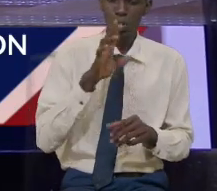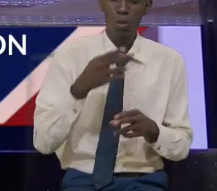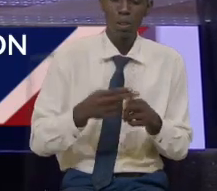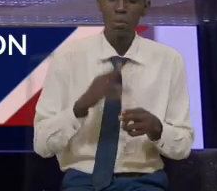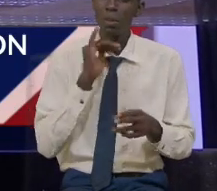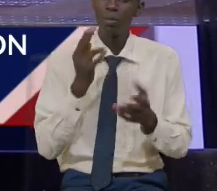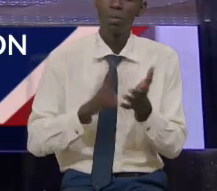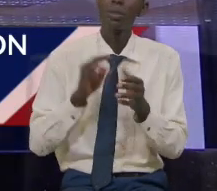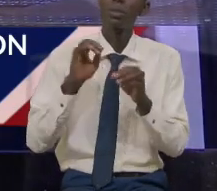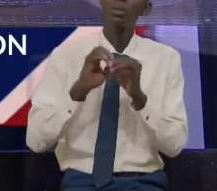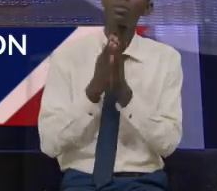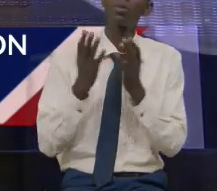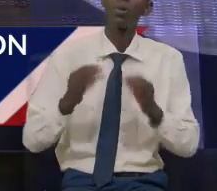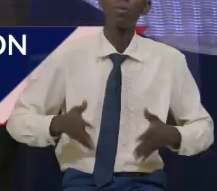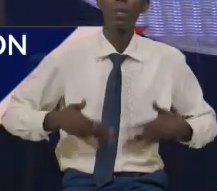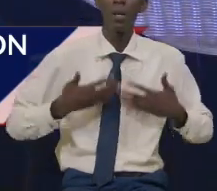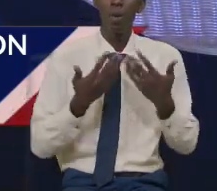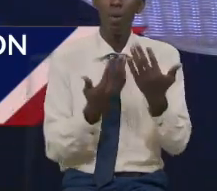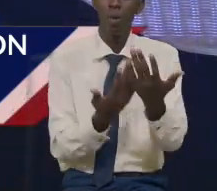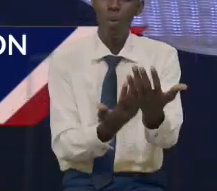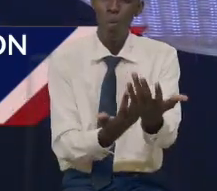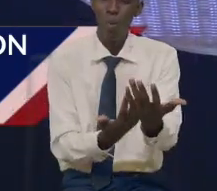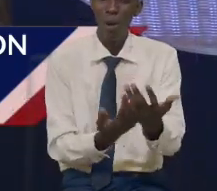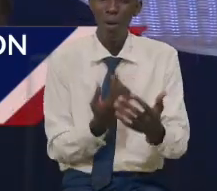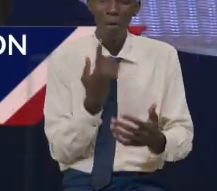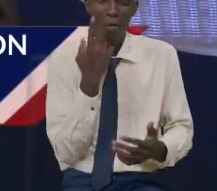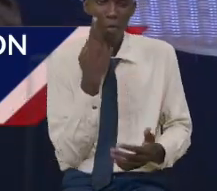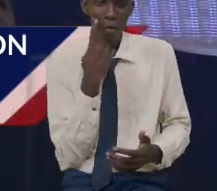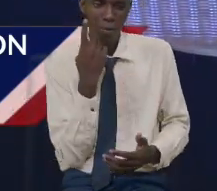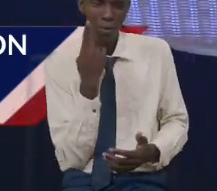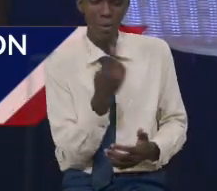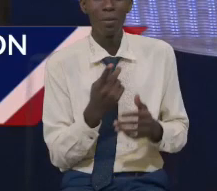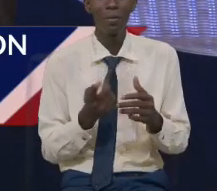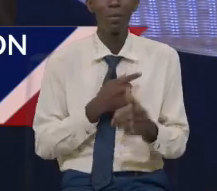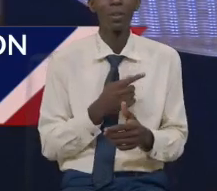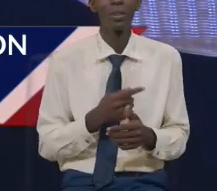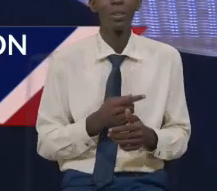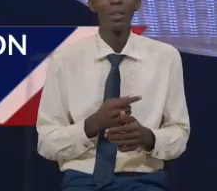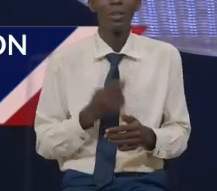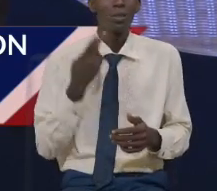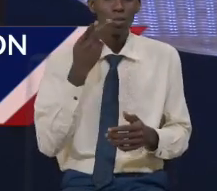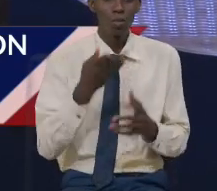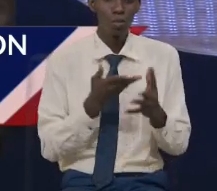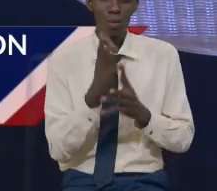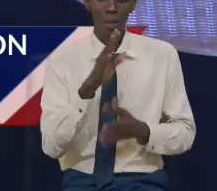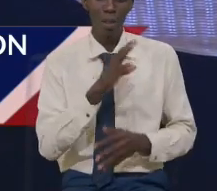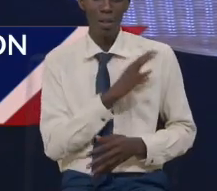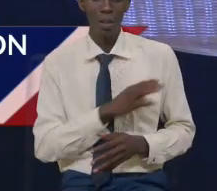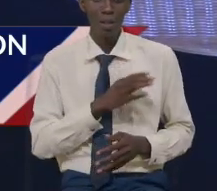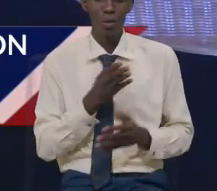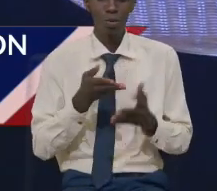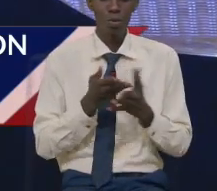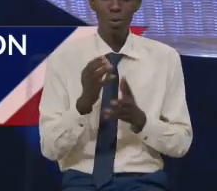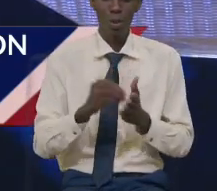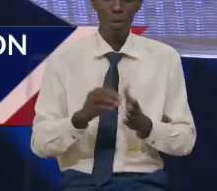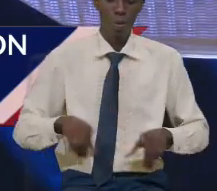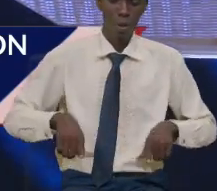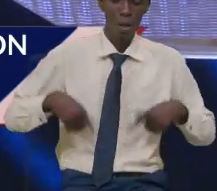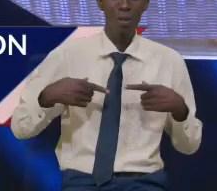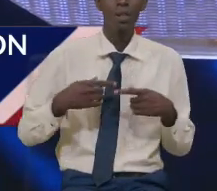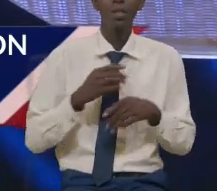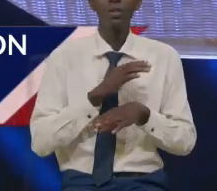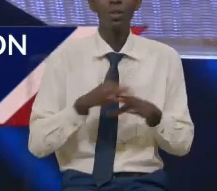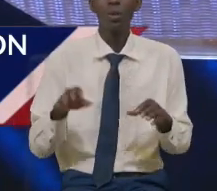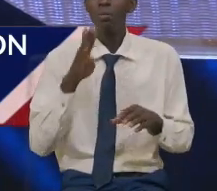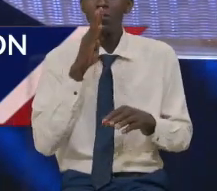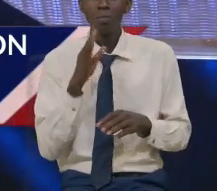slow. Let them show it by their conviction, by their character, by their lifestyle. Don't be a sycophant